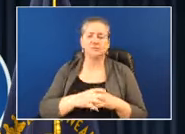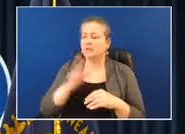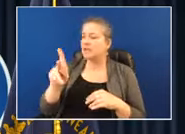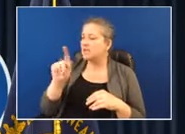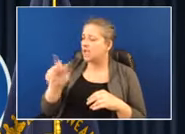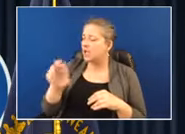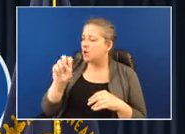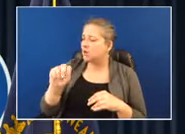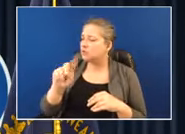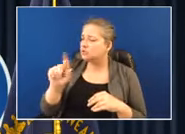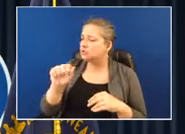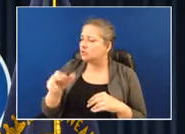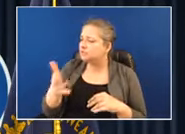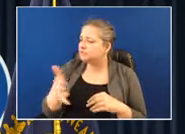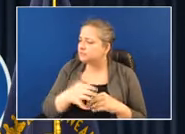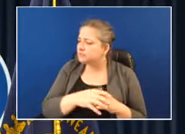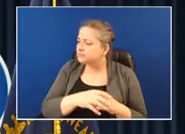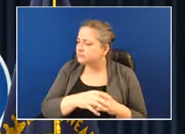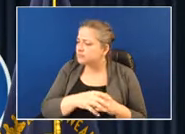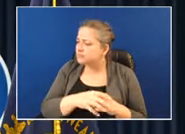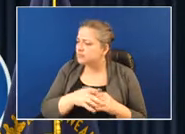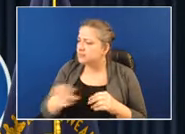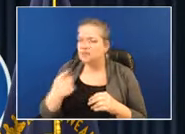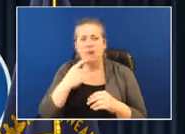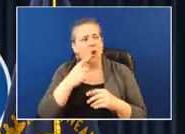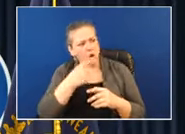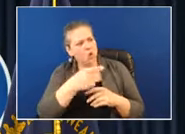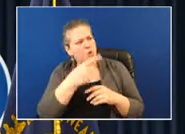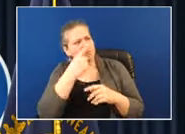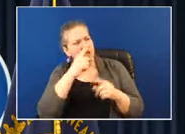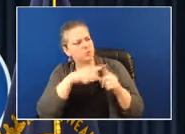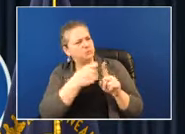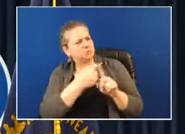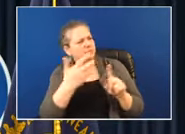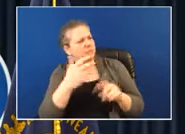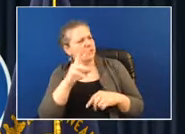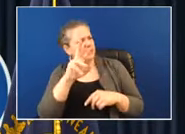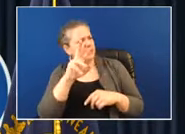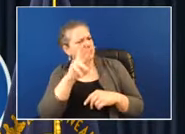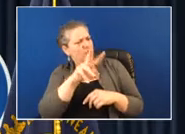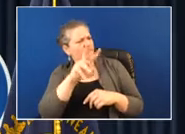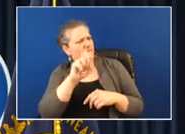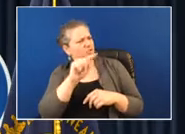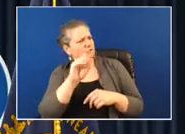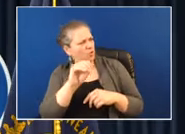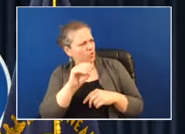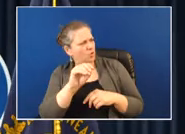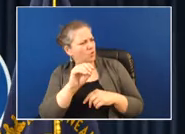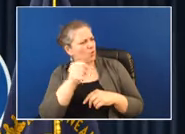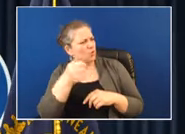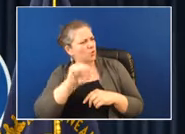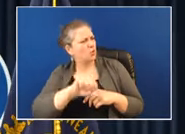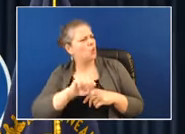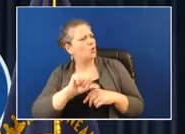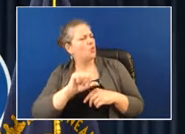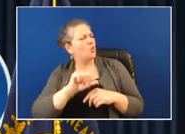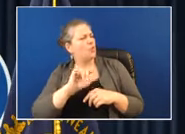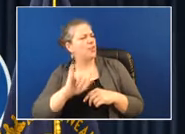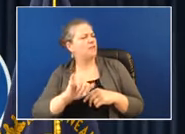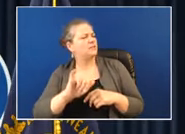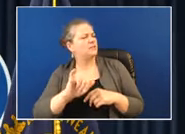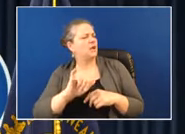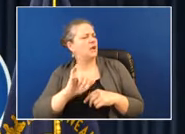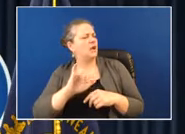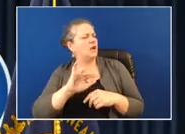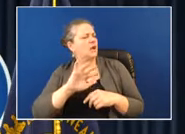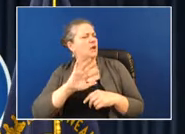you elaborate on your decision to veto Senate Bills 1 and 83? that transgender and putting